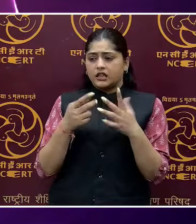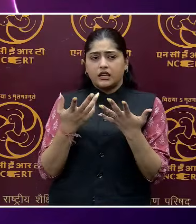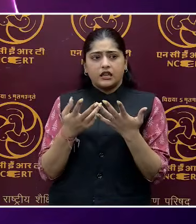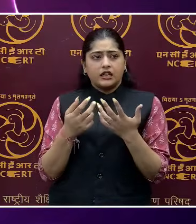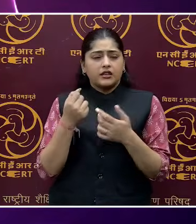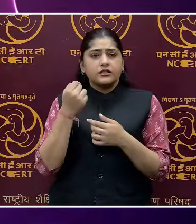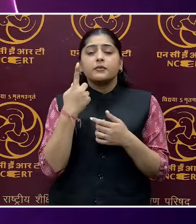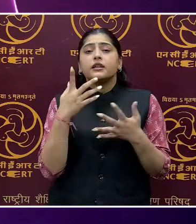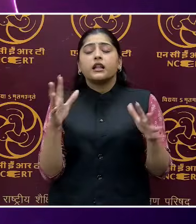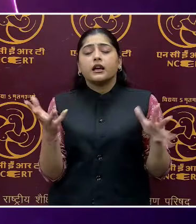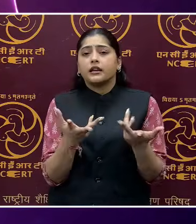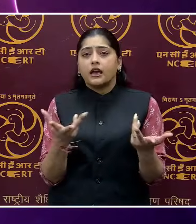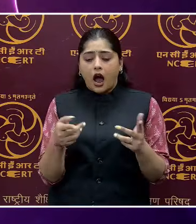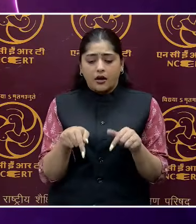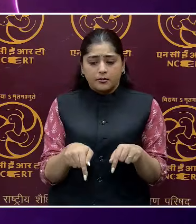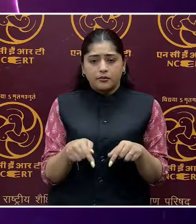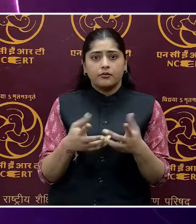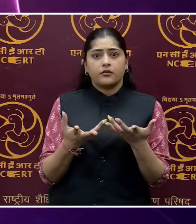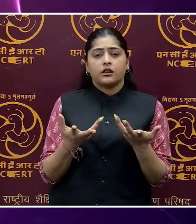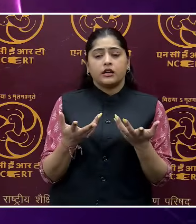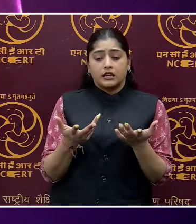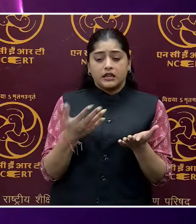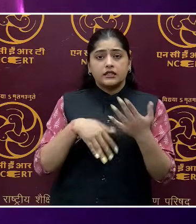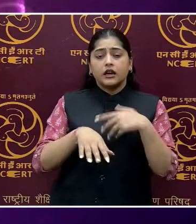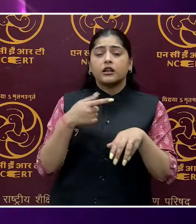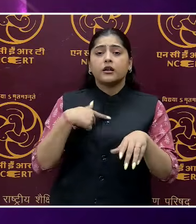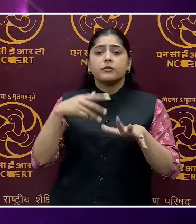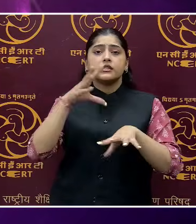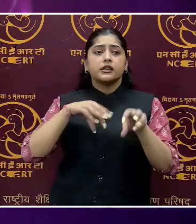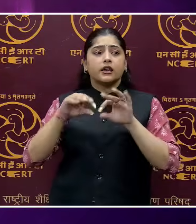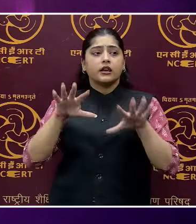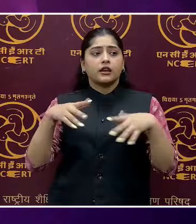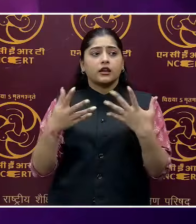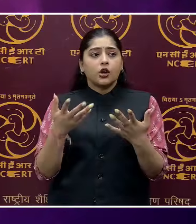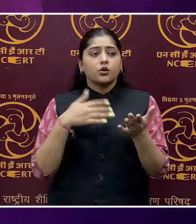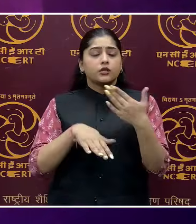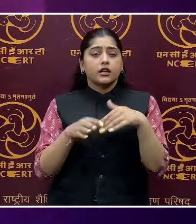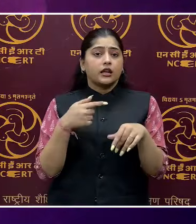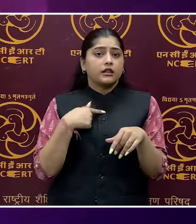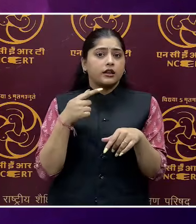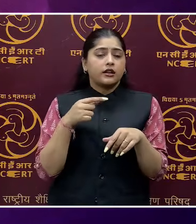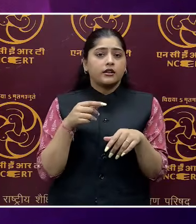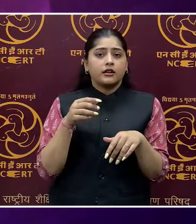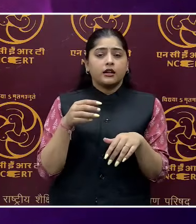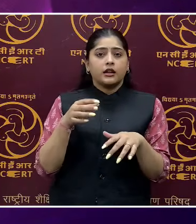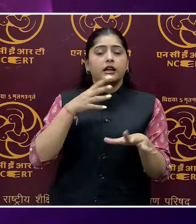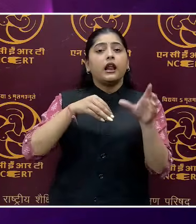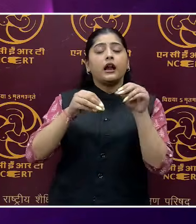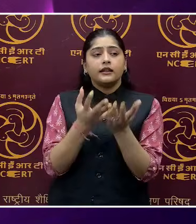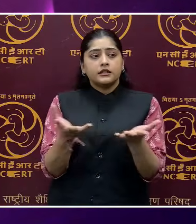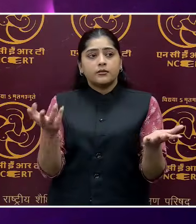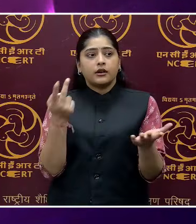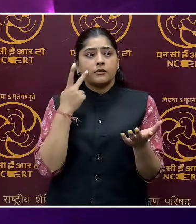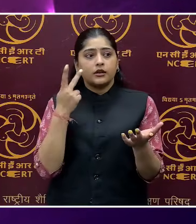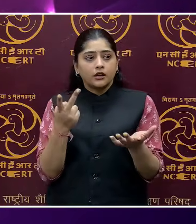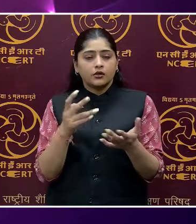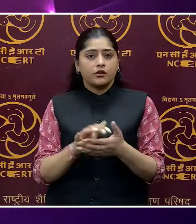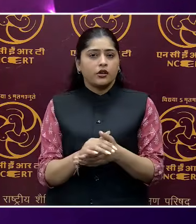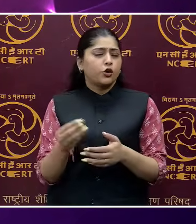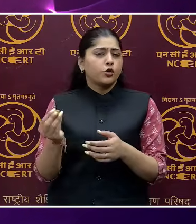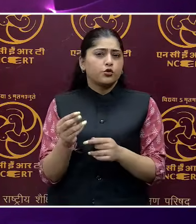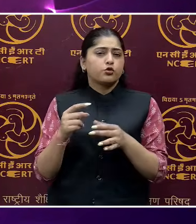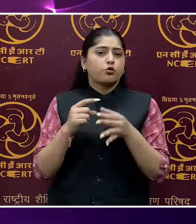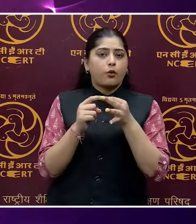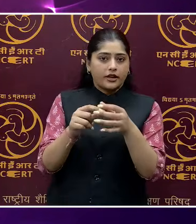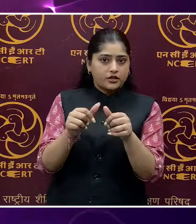in this experiment, they can self-evaluate also. Under the learning resources is the self-evaluation. Here are the questions